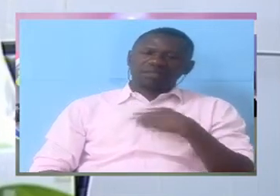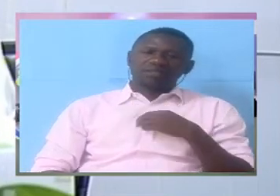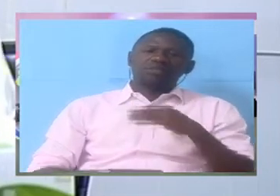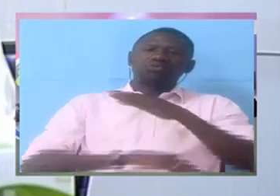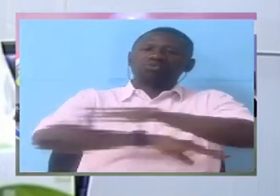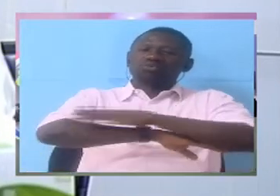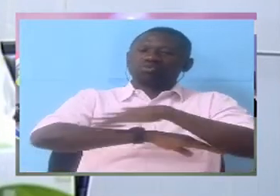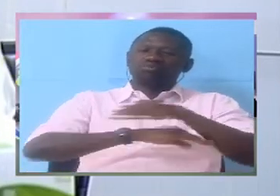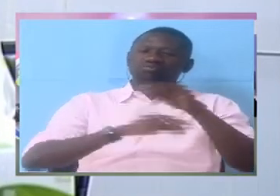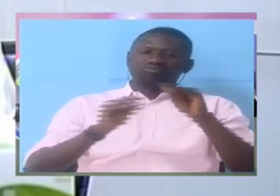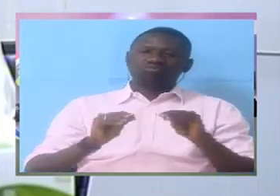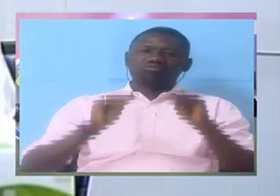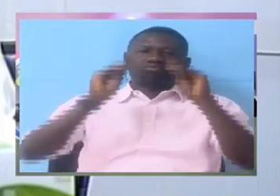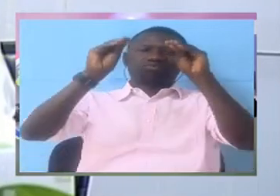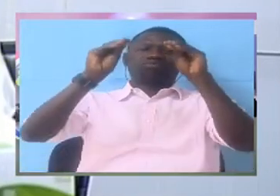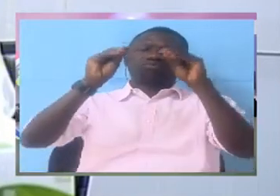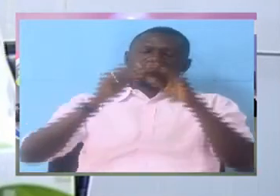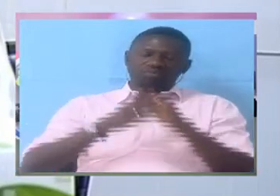upgraded.